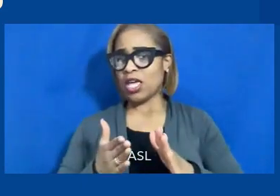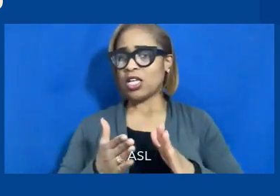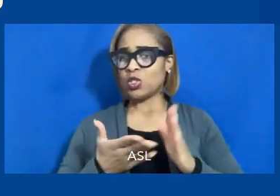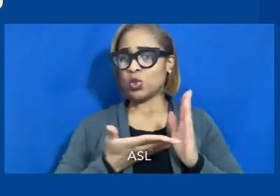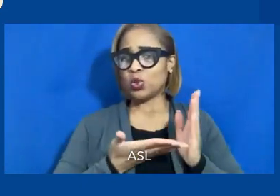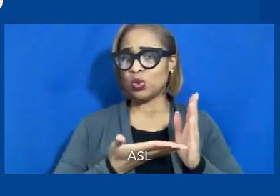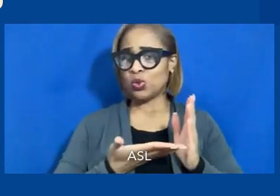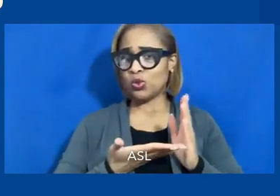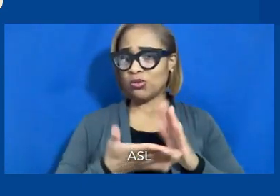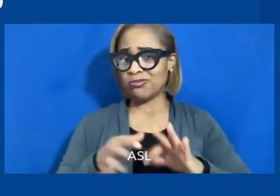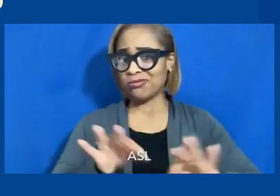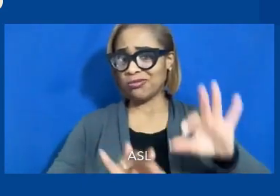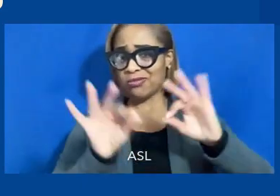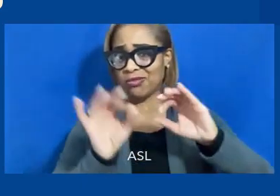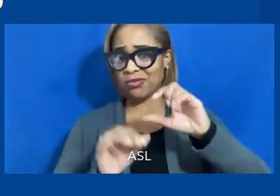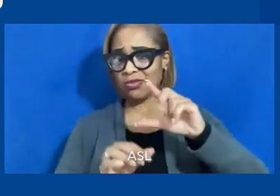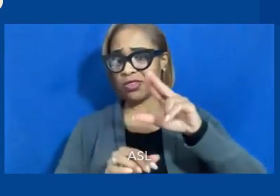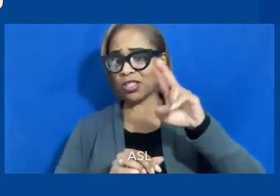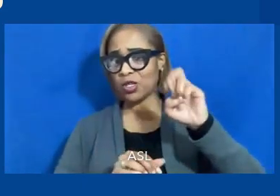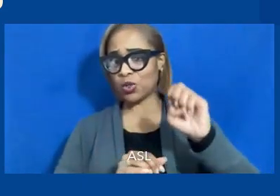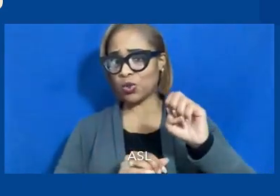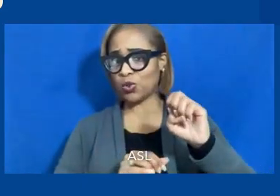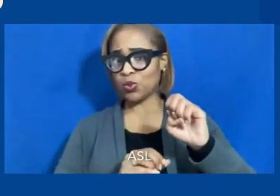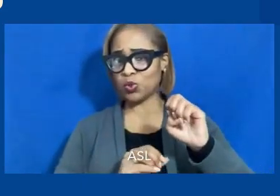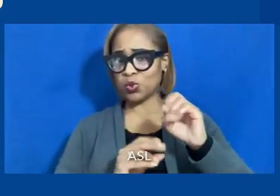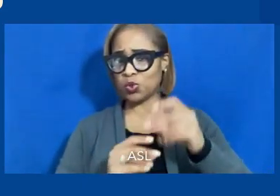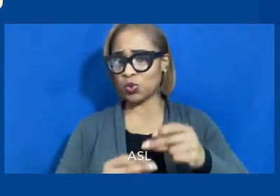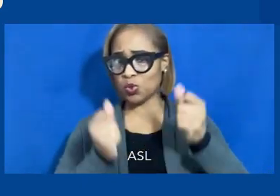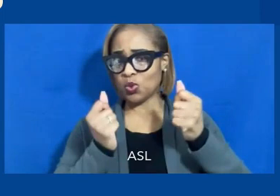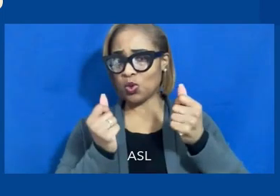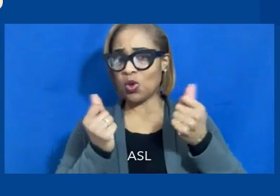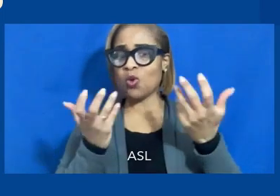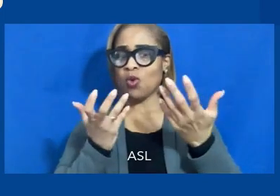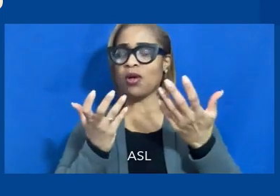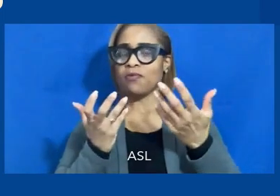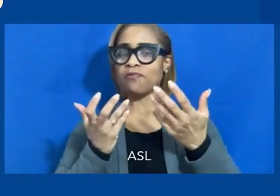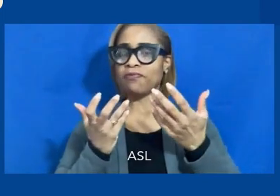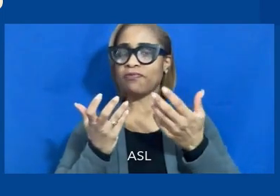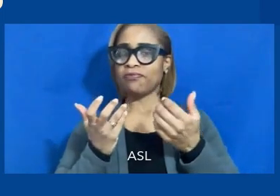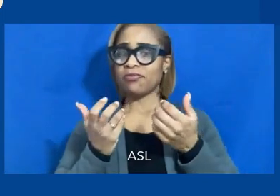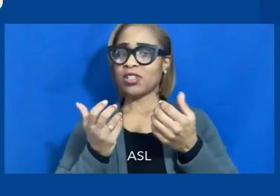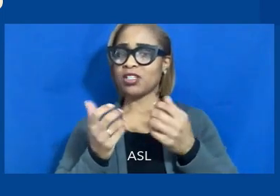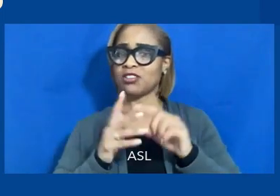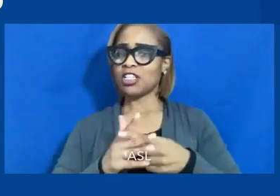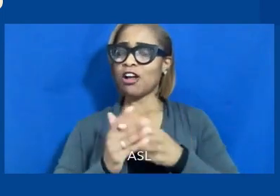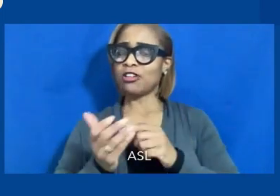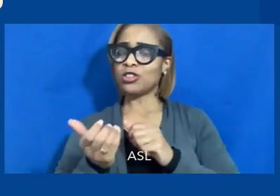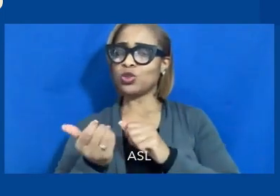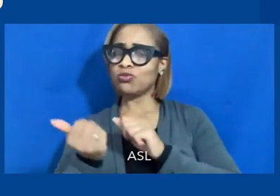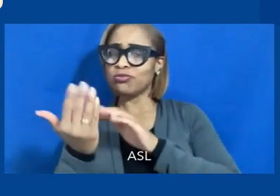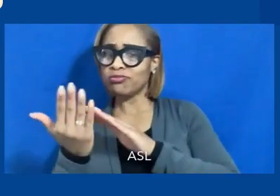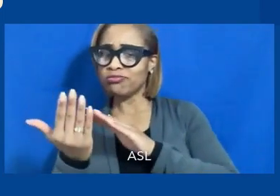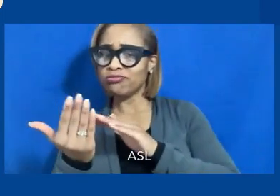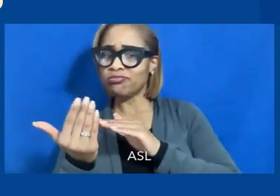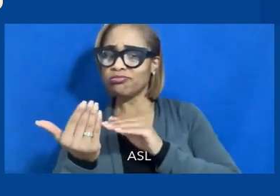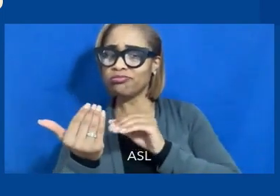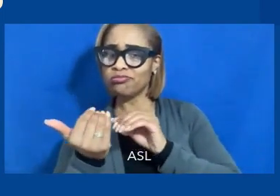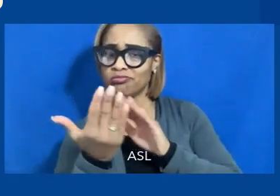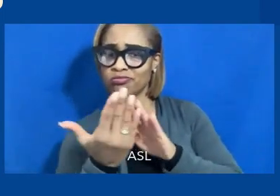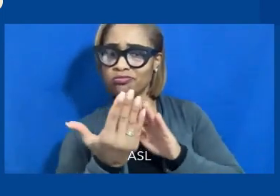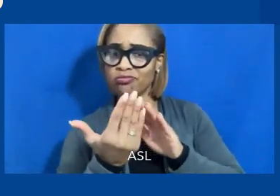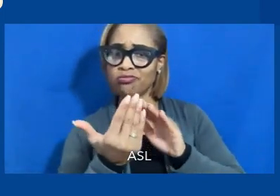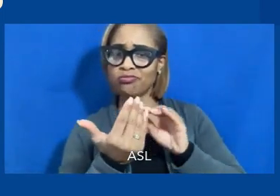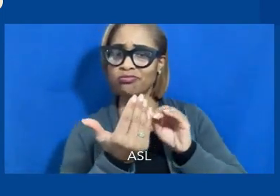very quickly is to begin to broach many of the things along the that are in